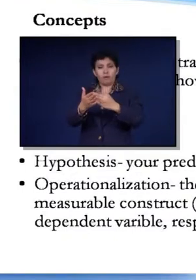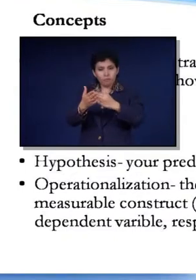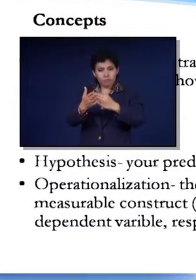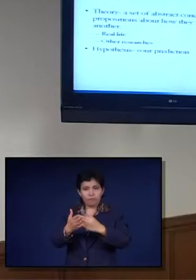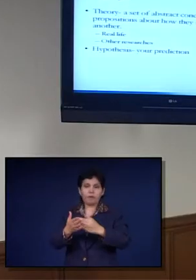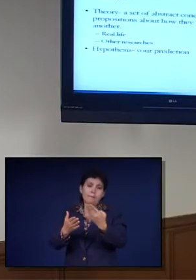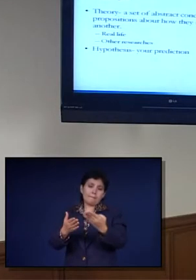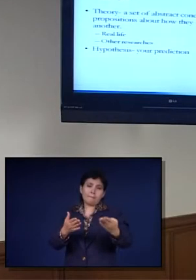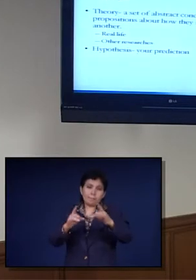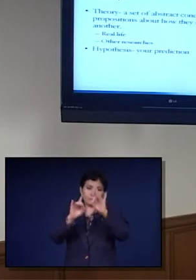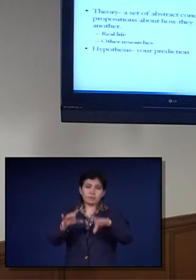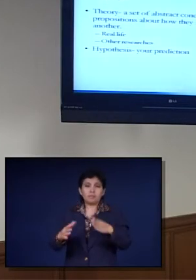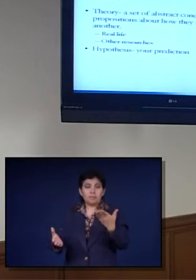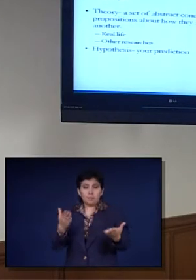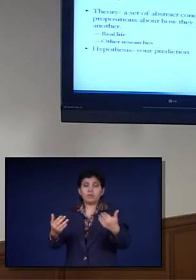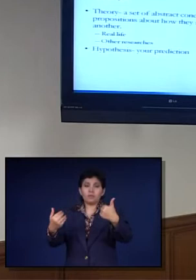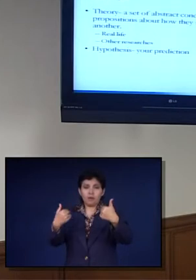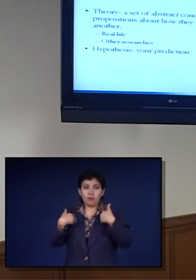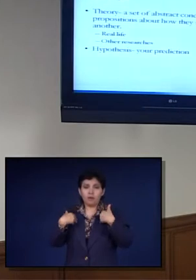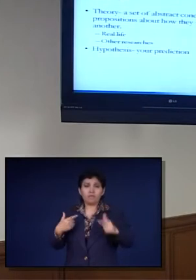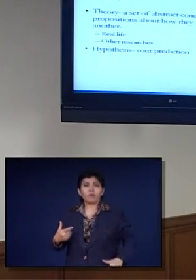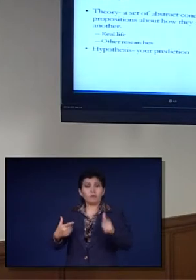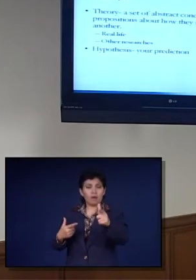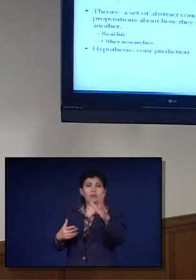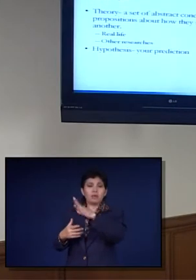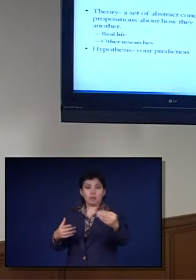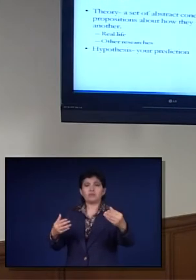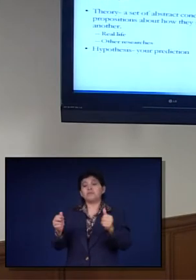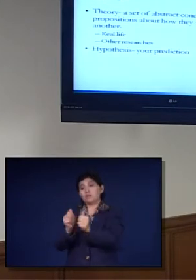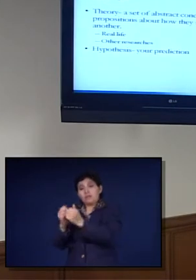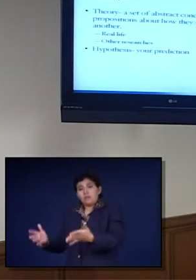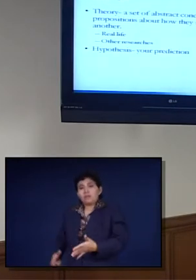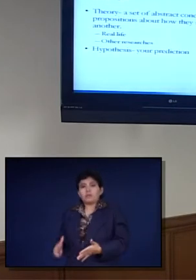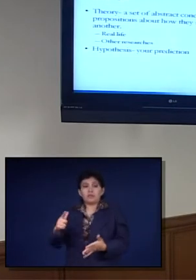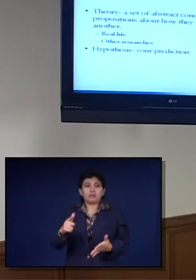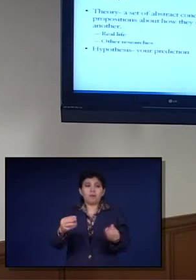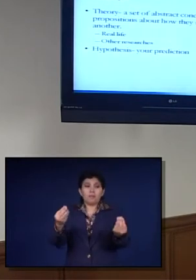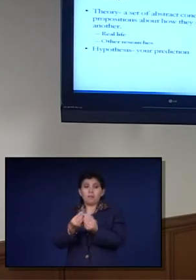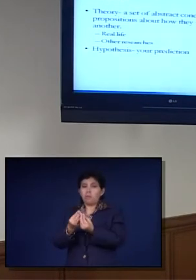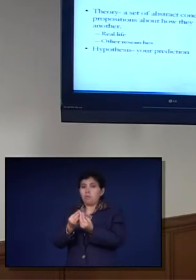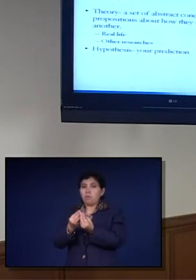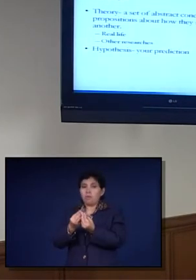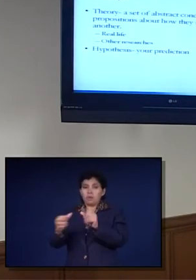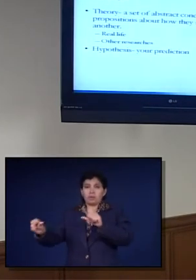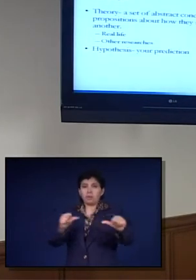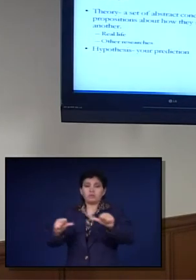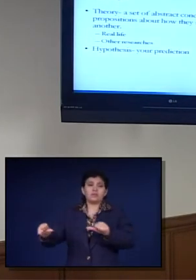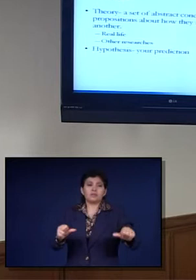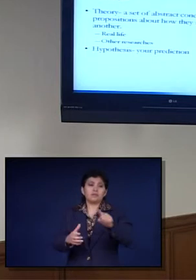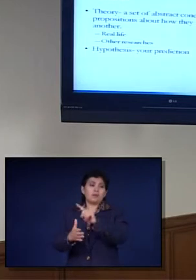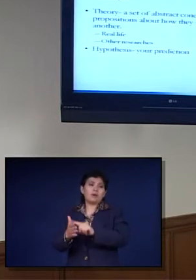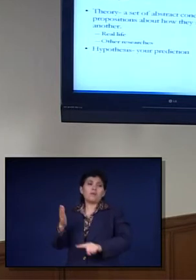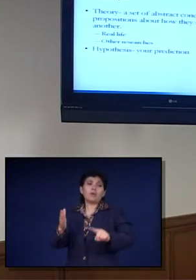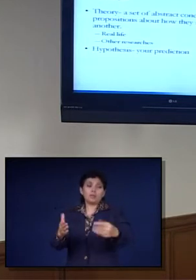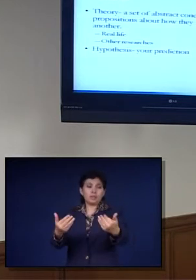say, people who have guns, who own guns, they are more aggressive in nature. So you might want to test